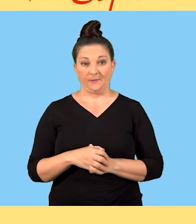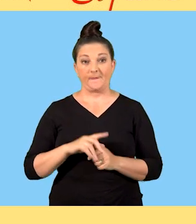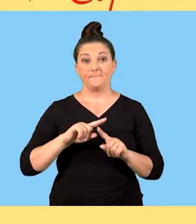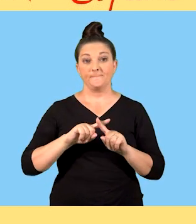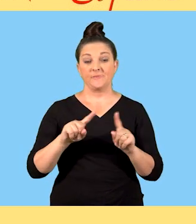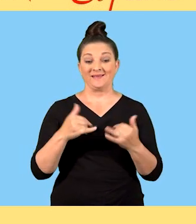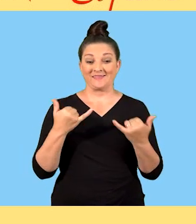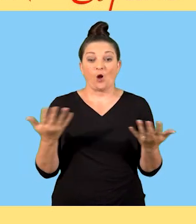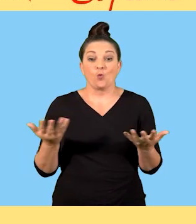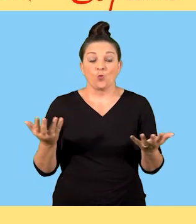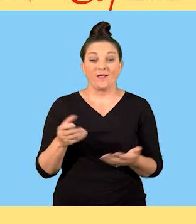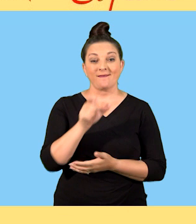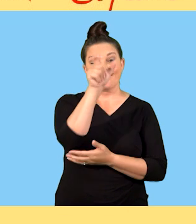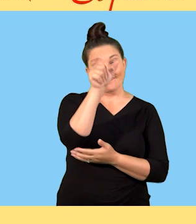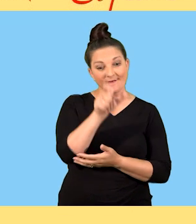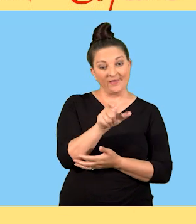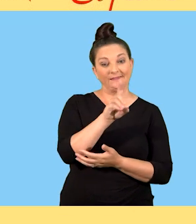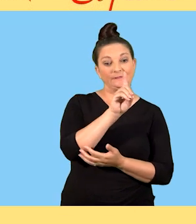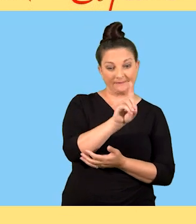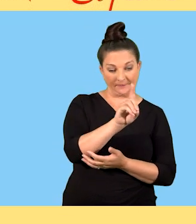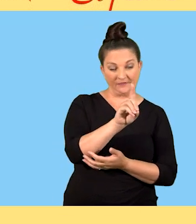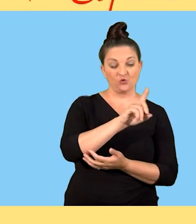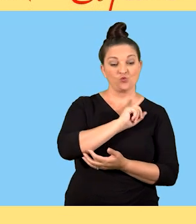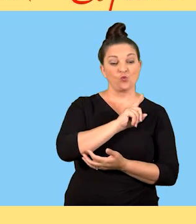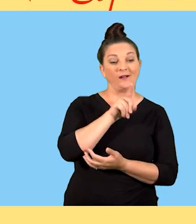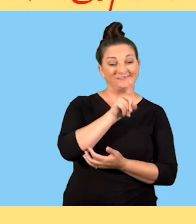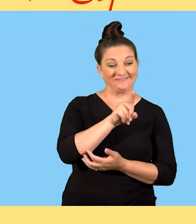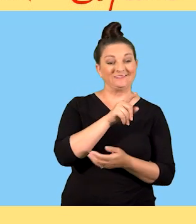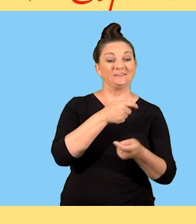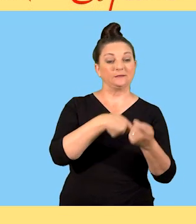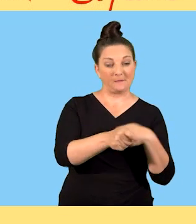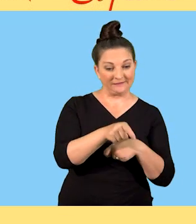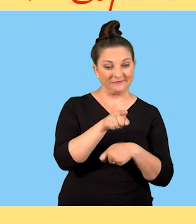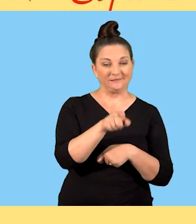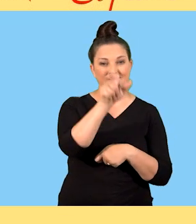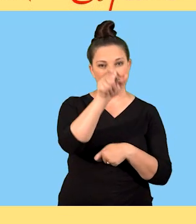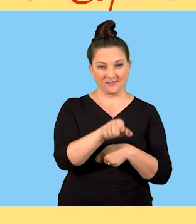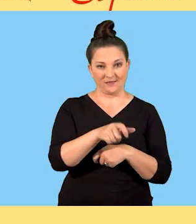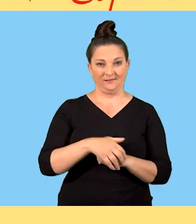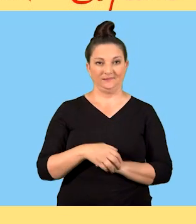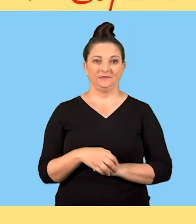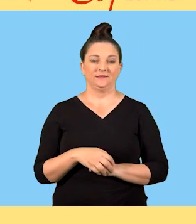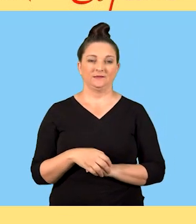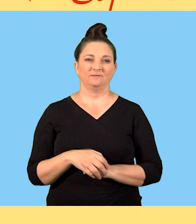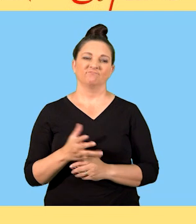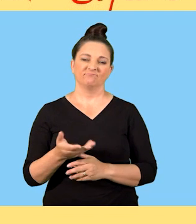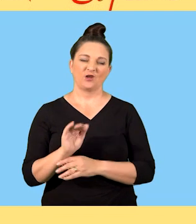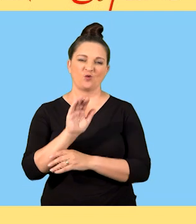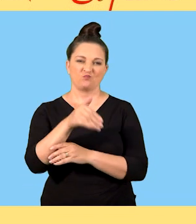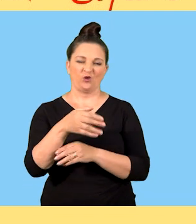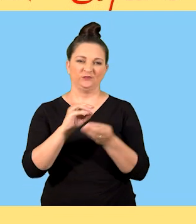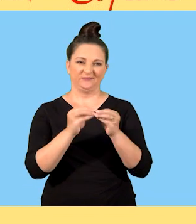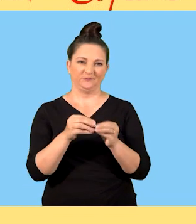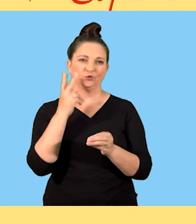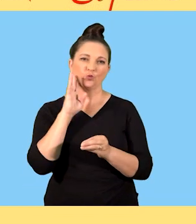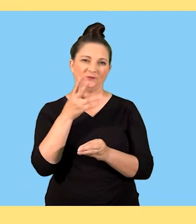4,032 on the debit side, because our telephone is an expense. This is what you then see in the post-adjustment trial